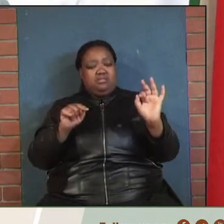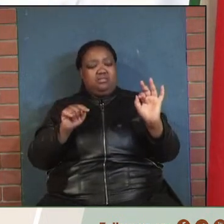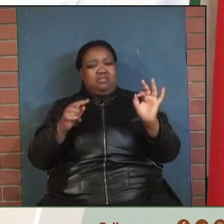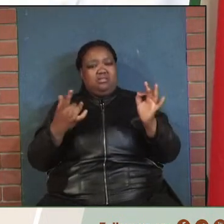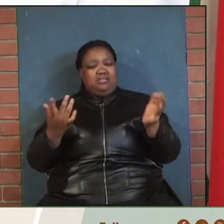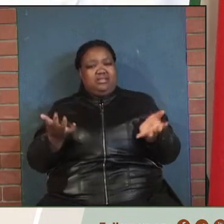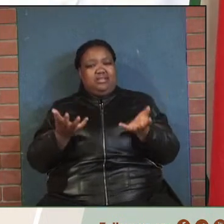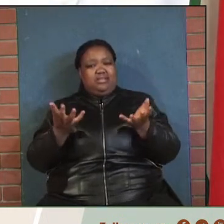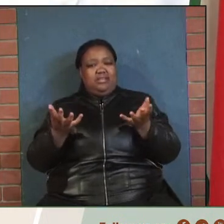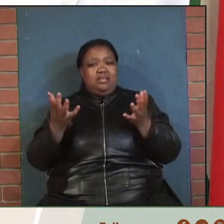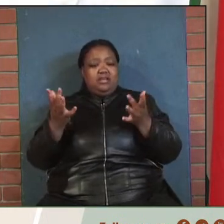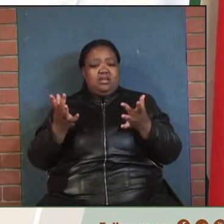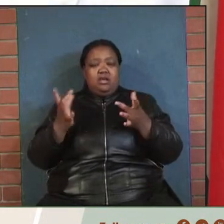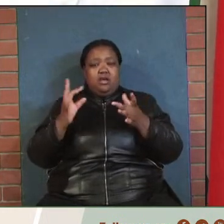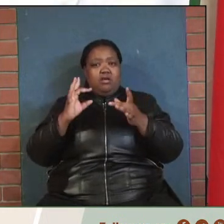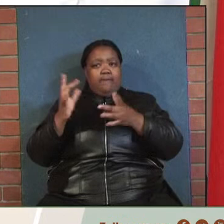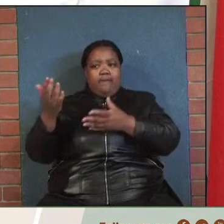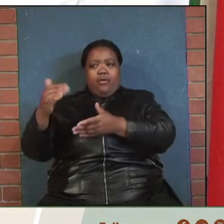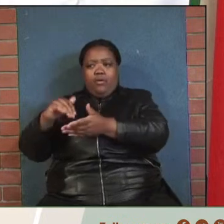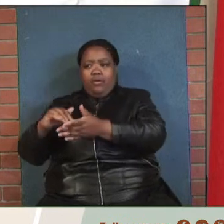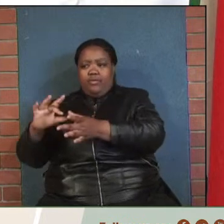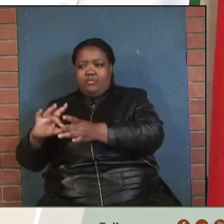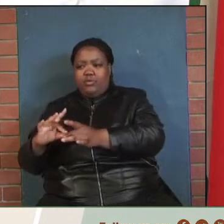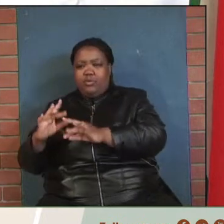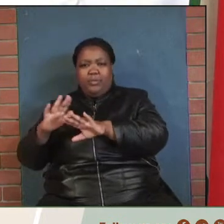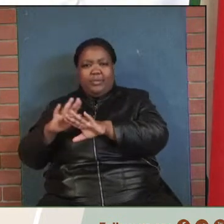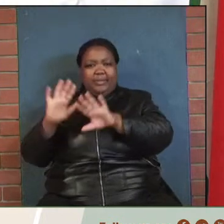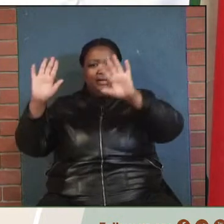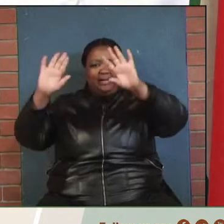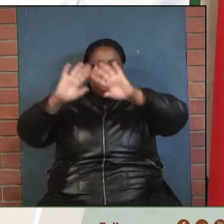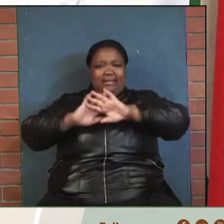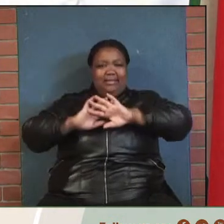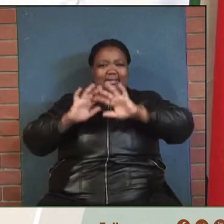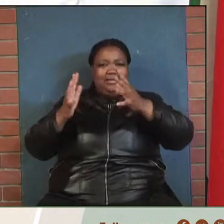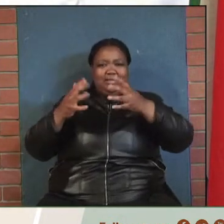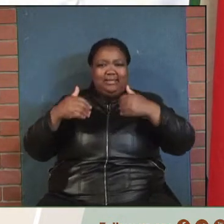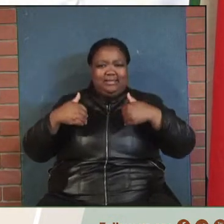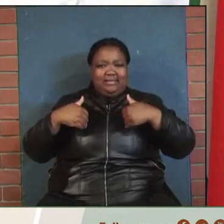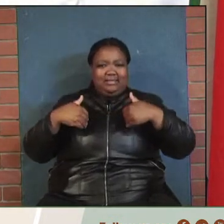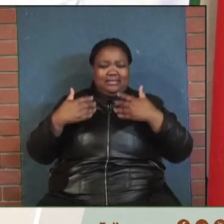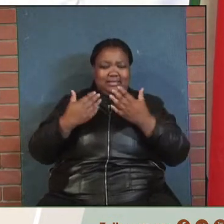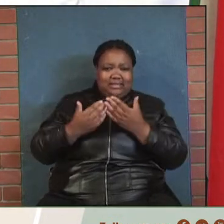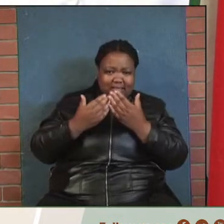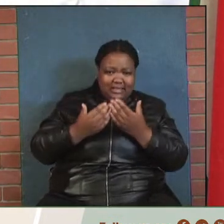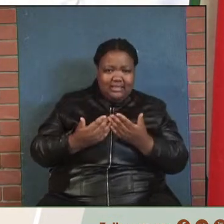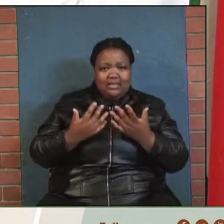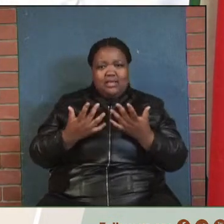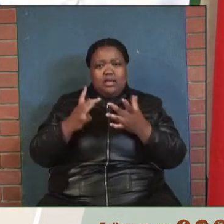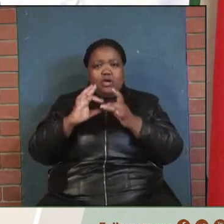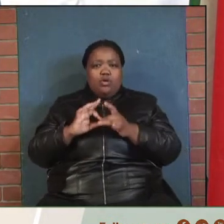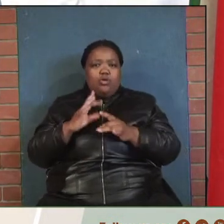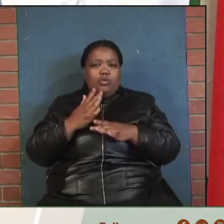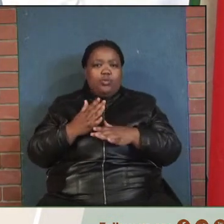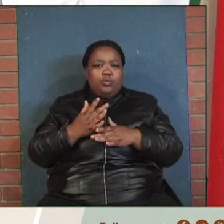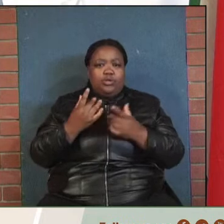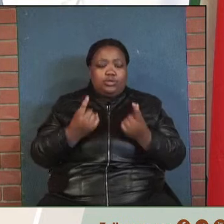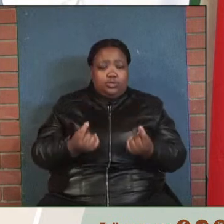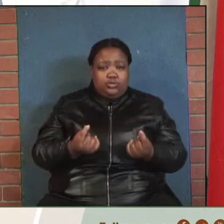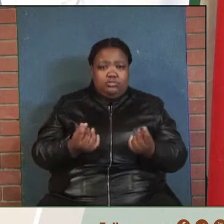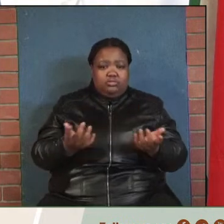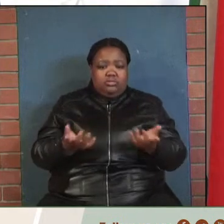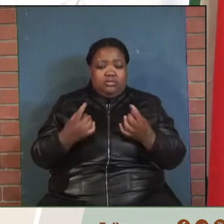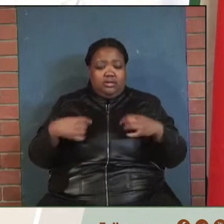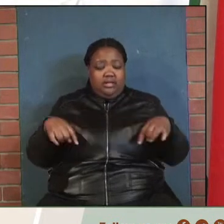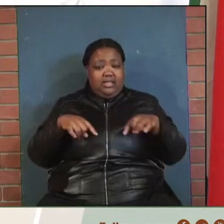when it's dark and still have to study and do homeworks, for example. We understand the